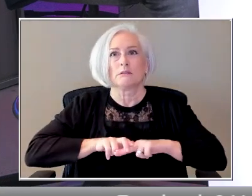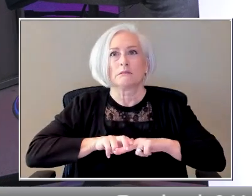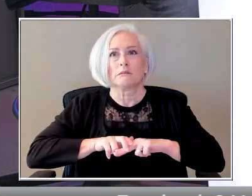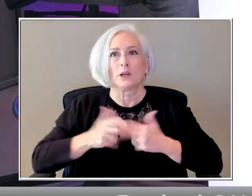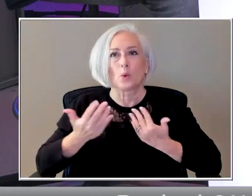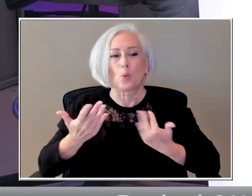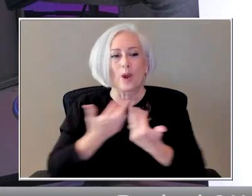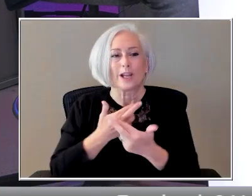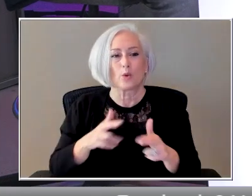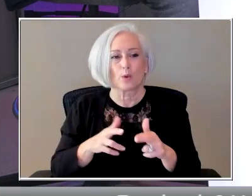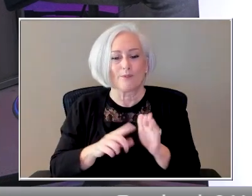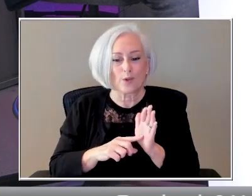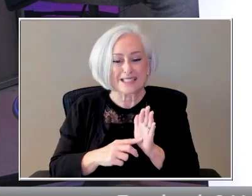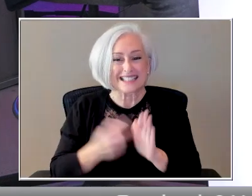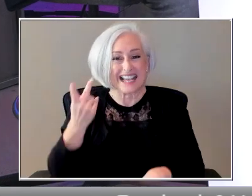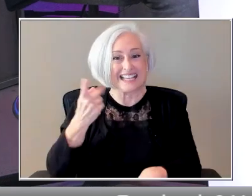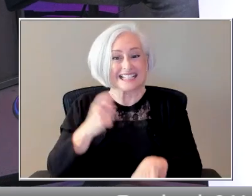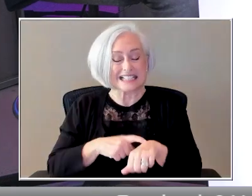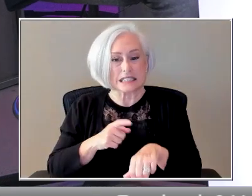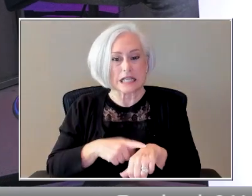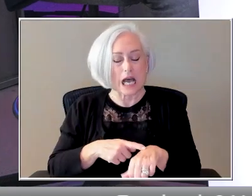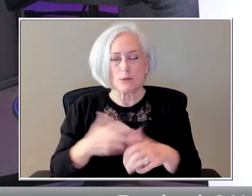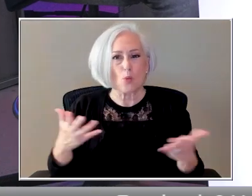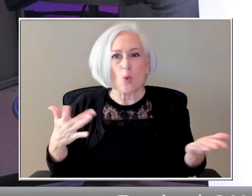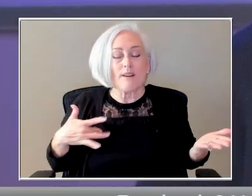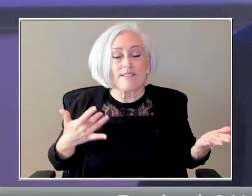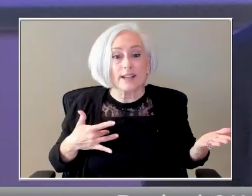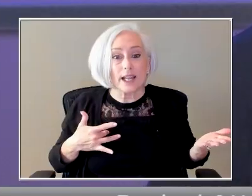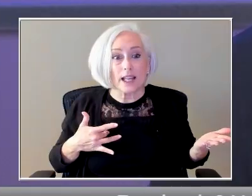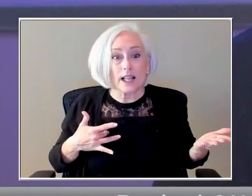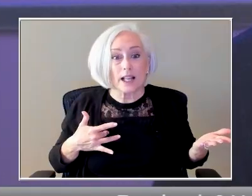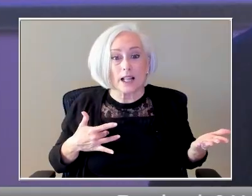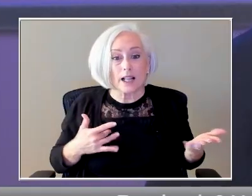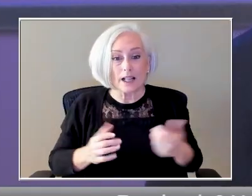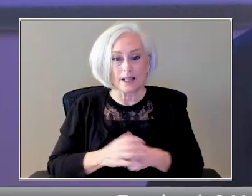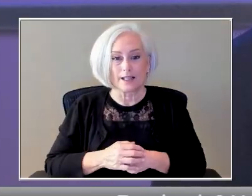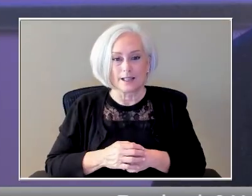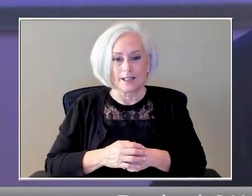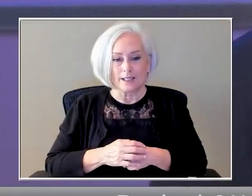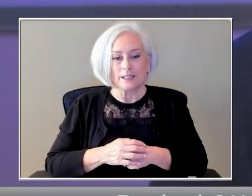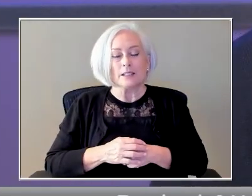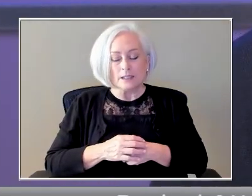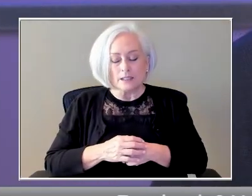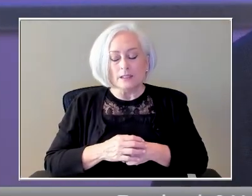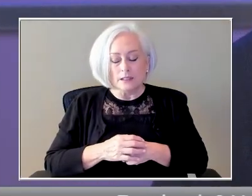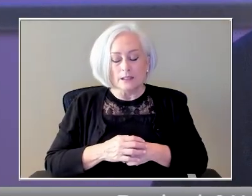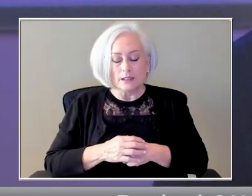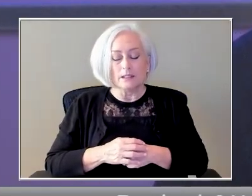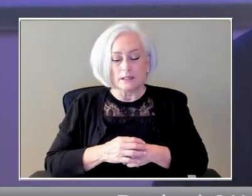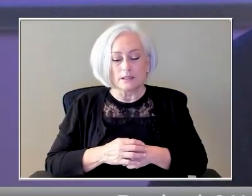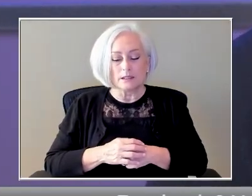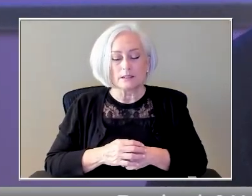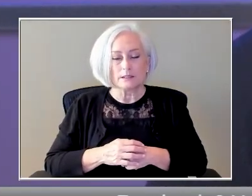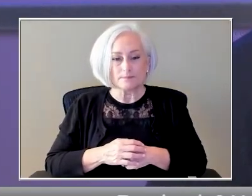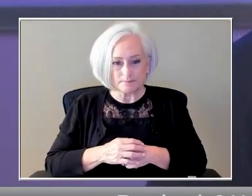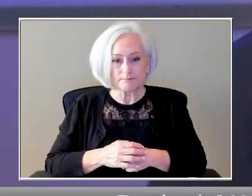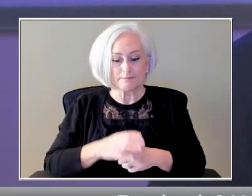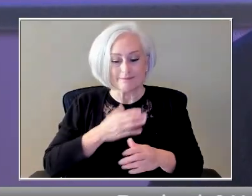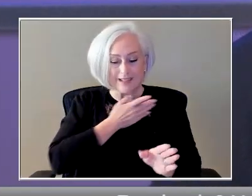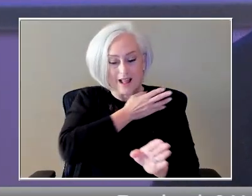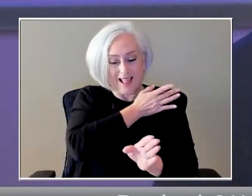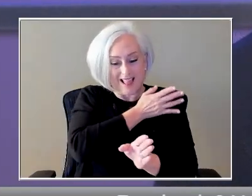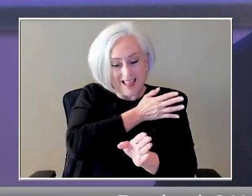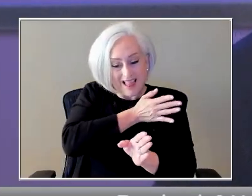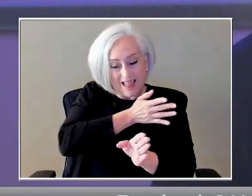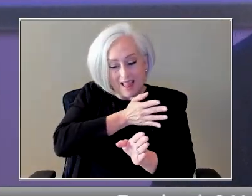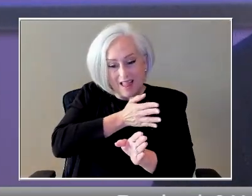life-saving surgery, what was that like? Well, part of the process of leading up to the operation and all